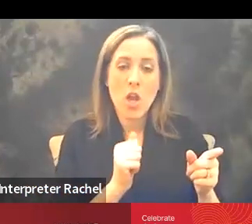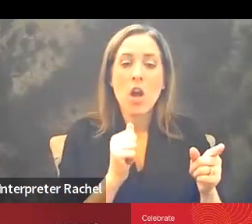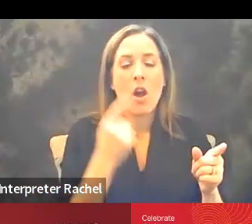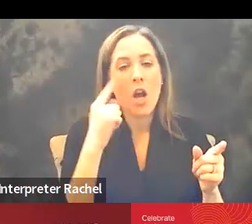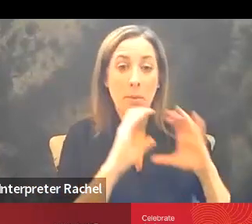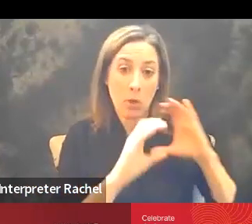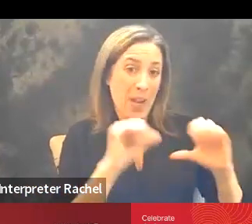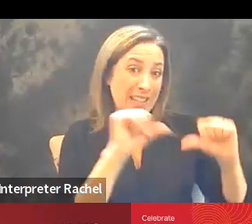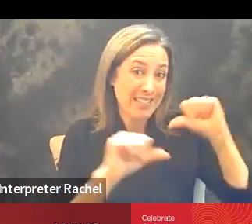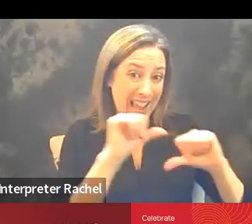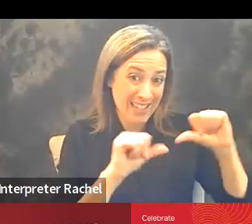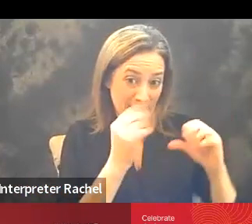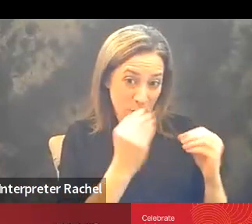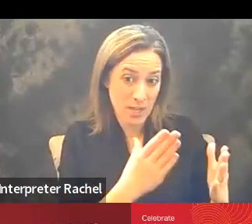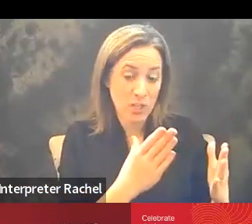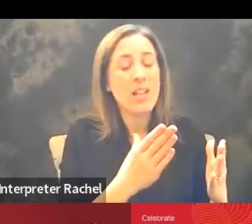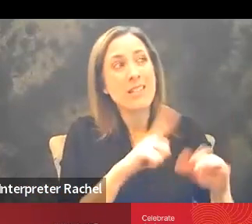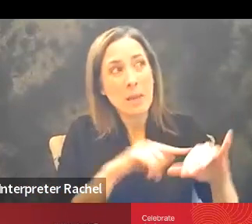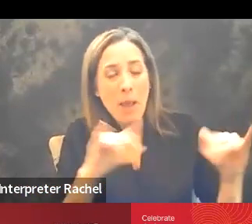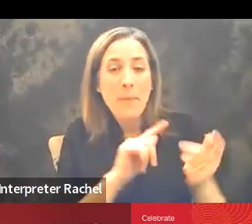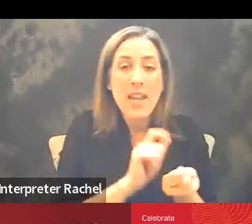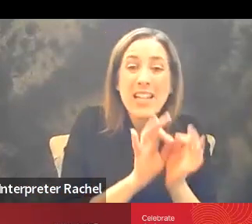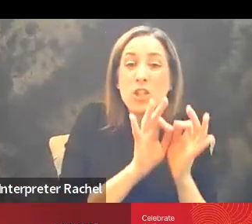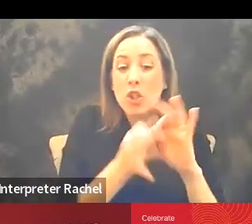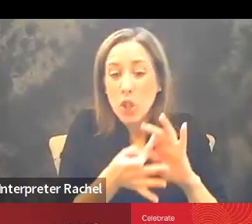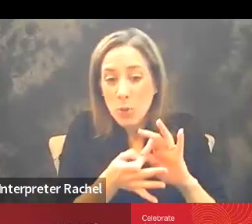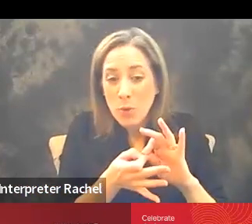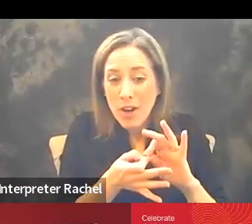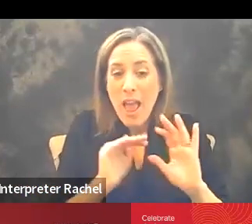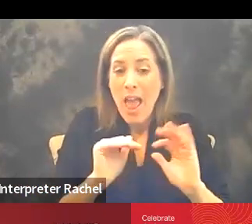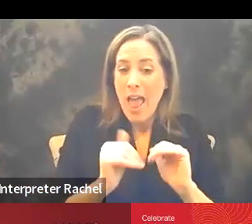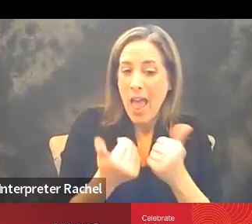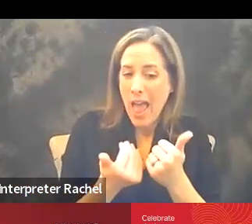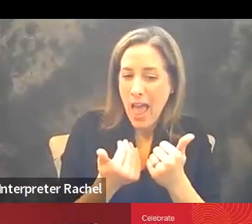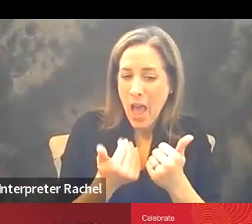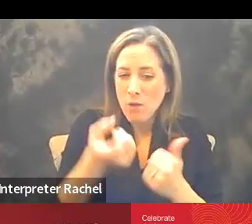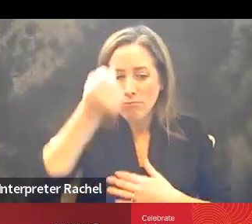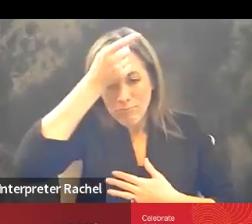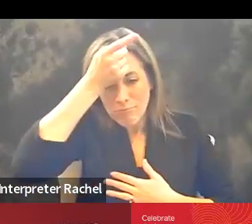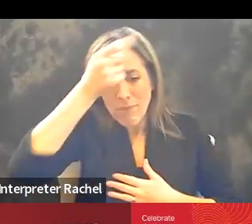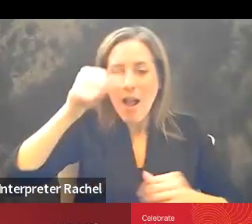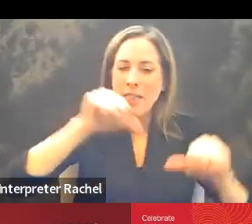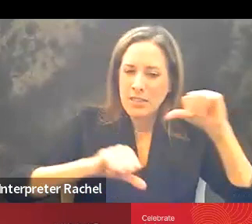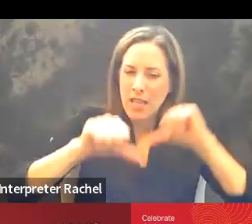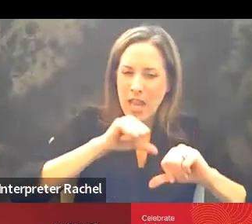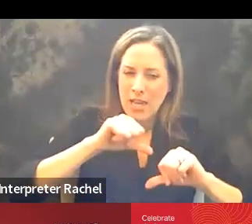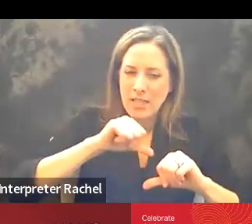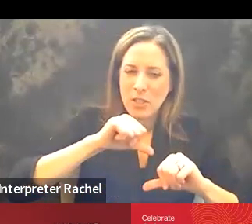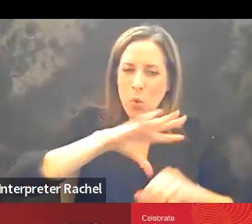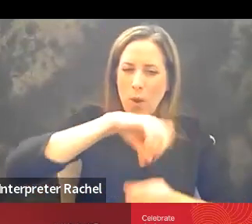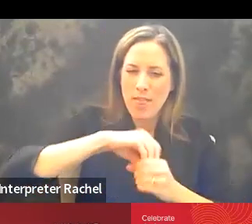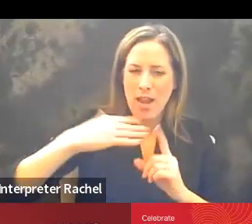to help essentially interpret in some way, if you will, kind of like how to understand the science within the context